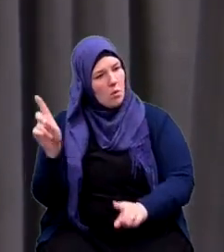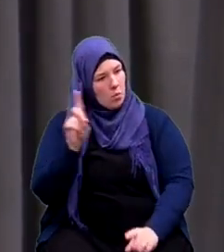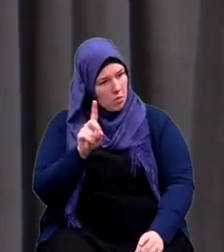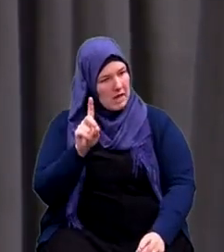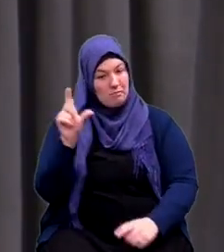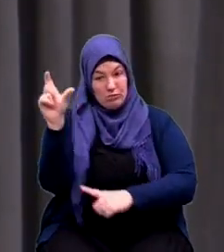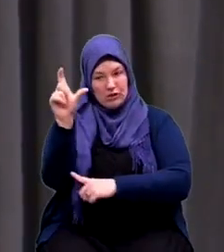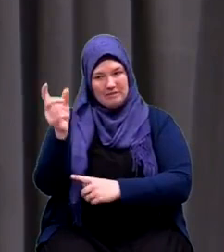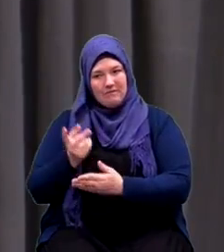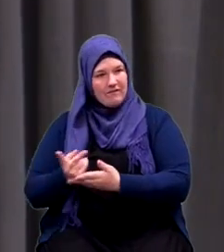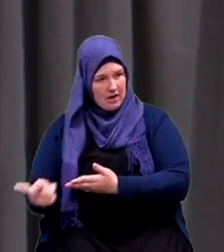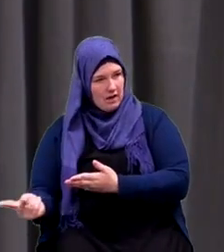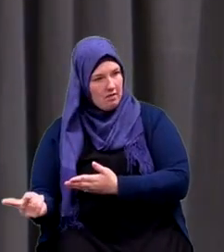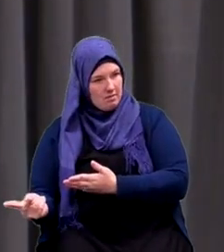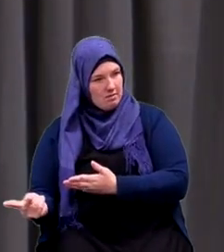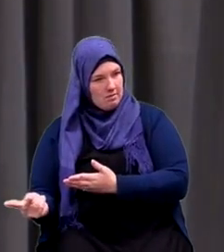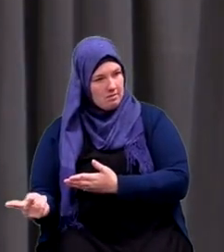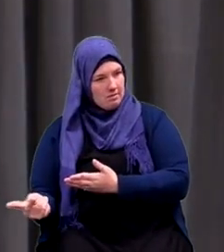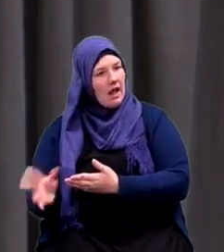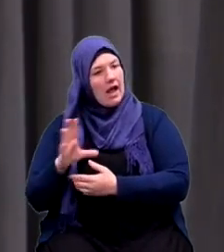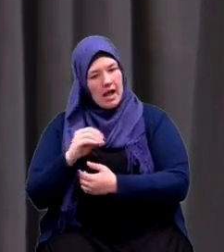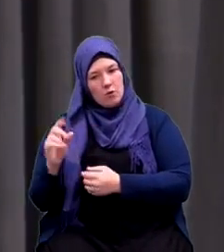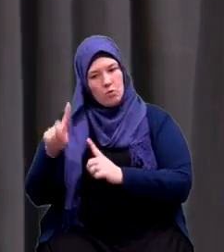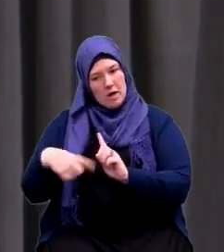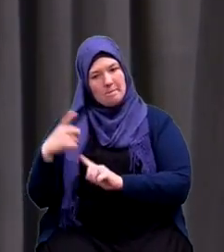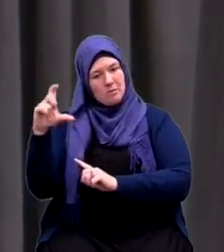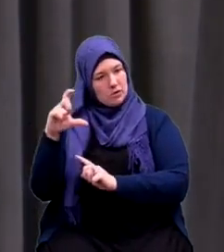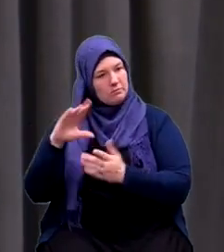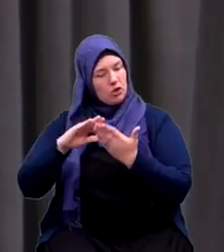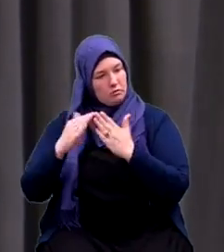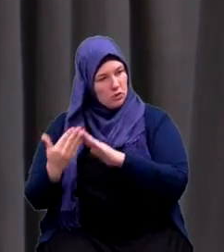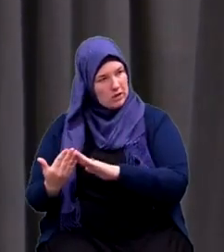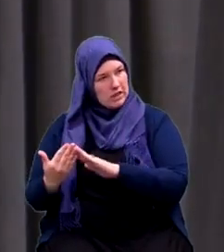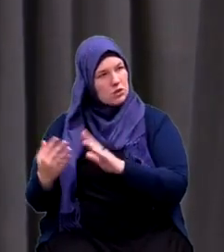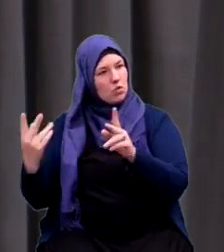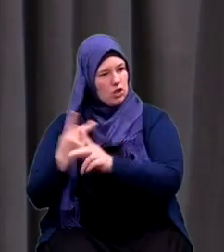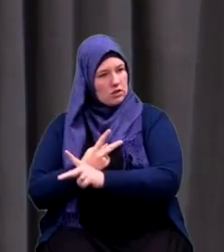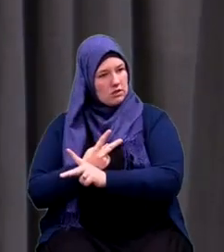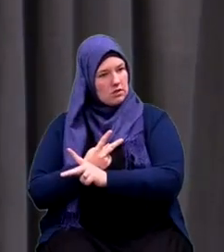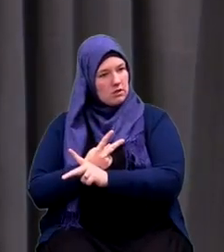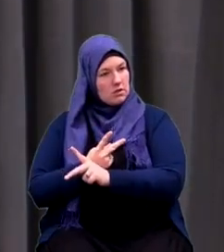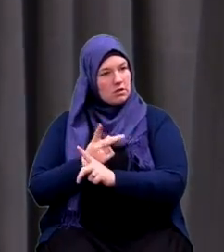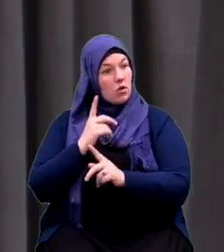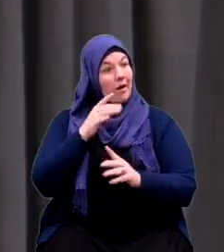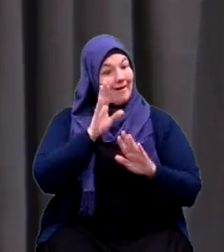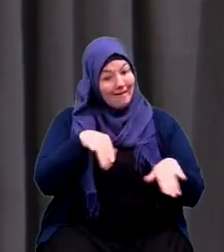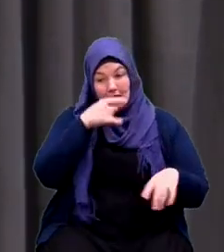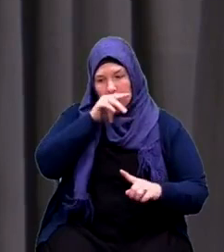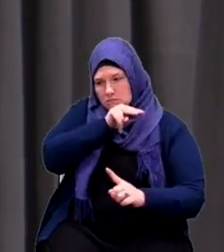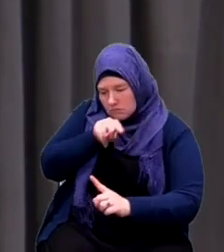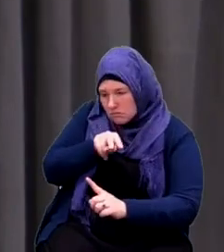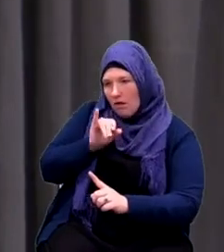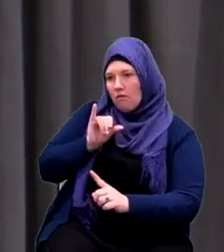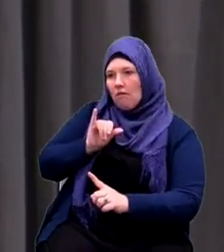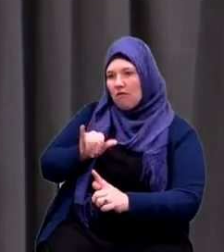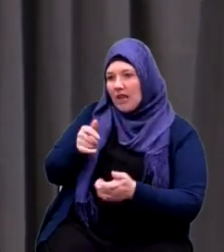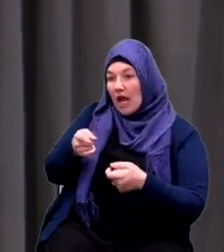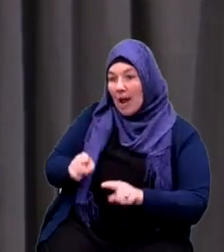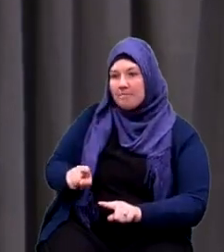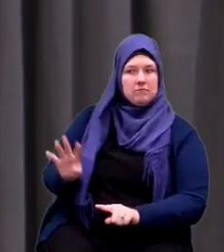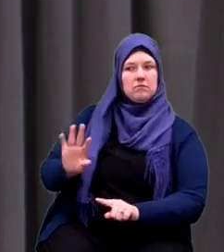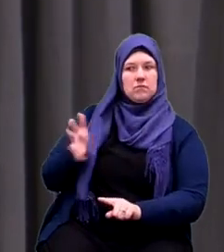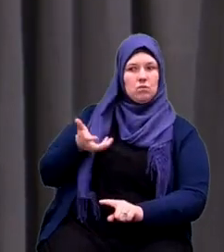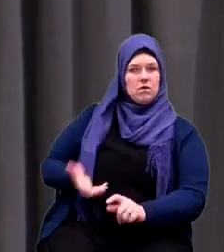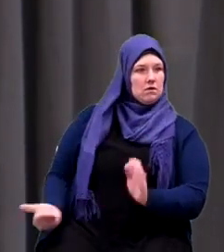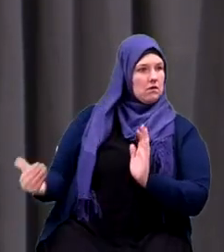when they lost and they were at their worst, so that they do not repeat those mistakes and they